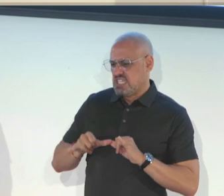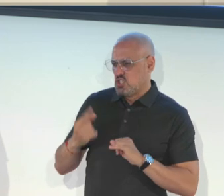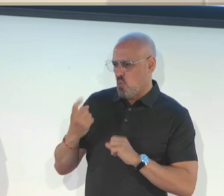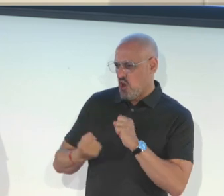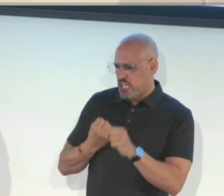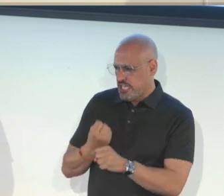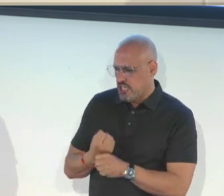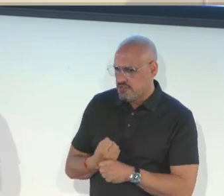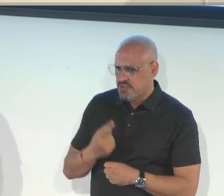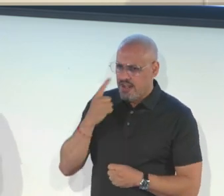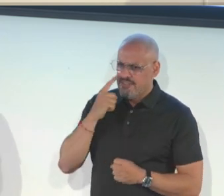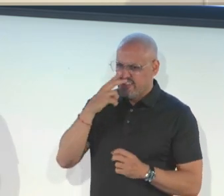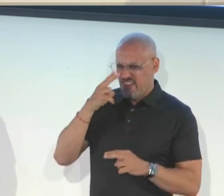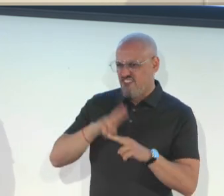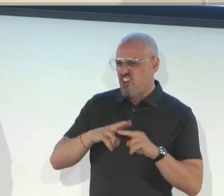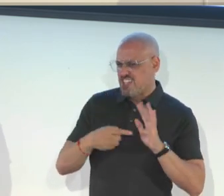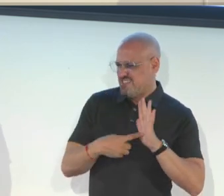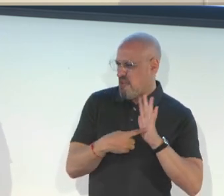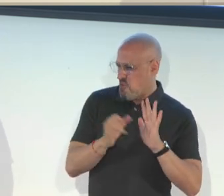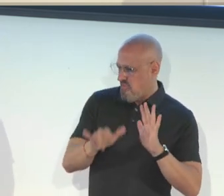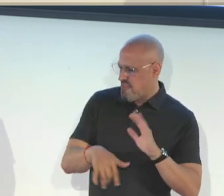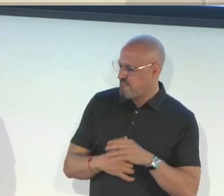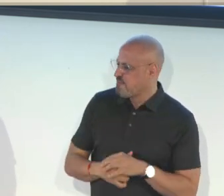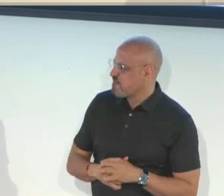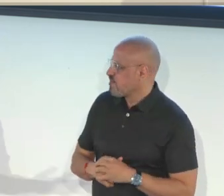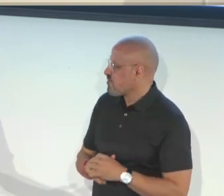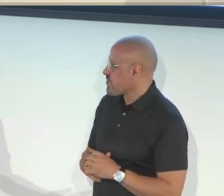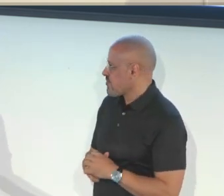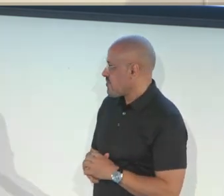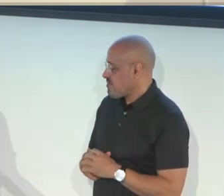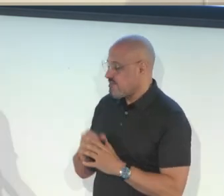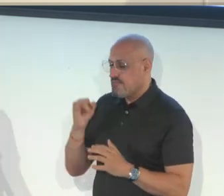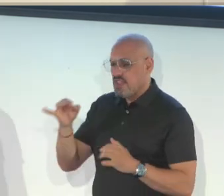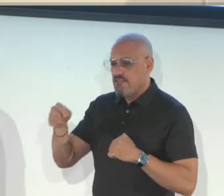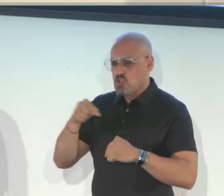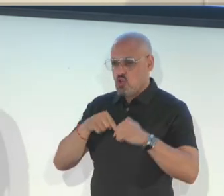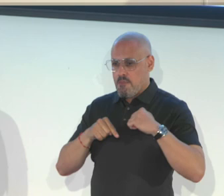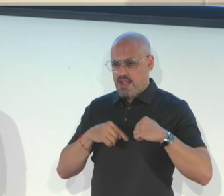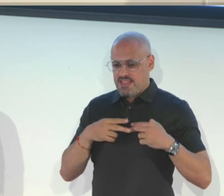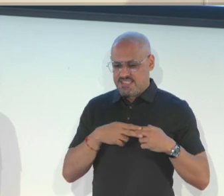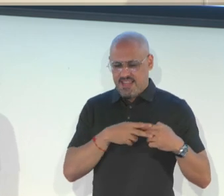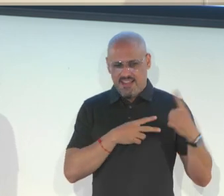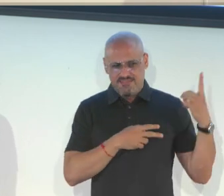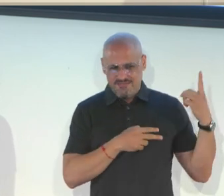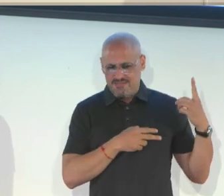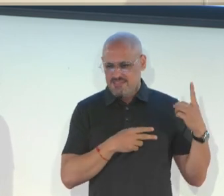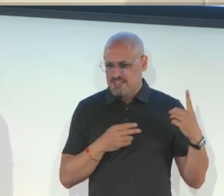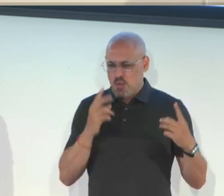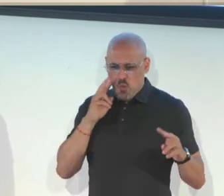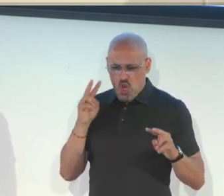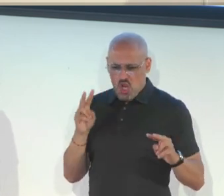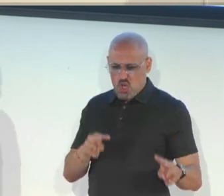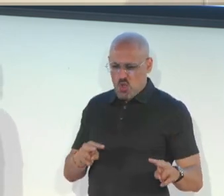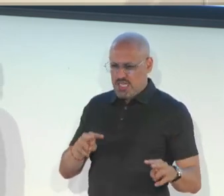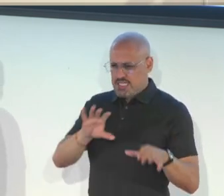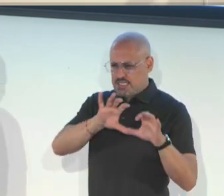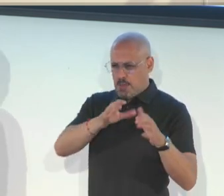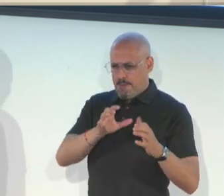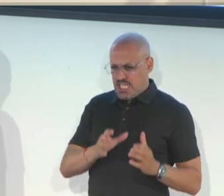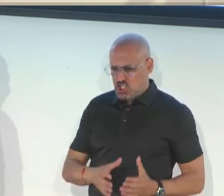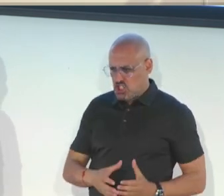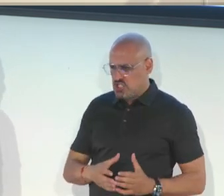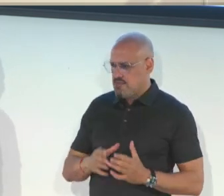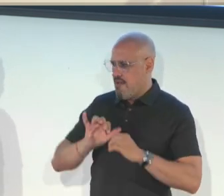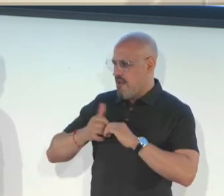And I think that that's a really fun example of that. But if we go back to the slide where we're looking at the dimensions of